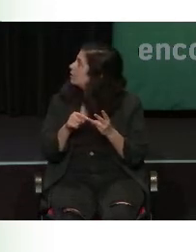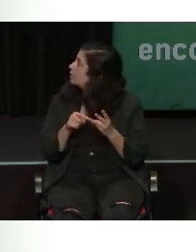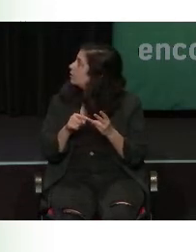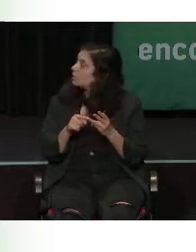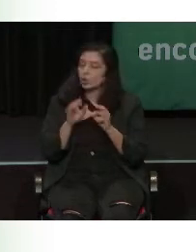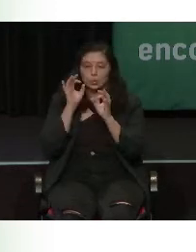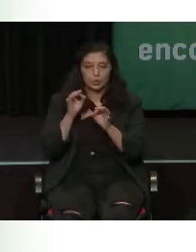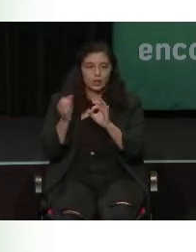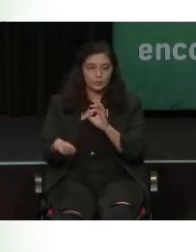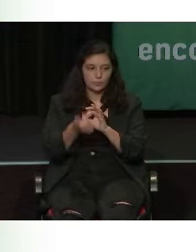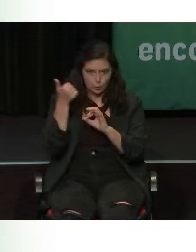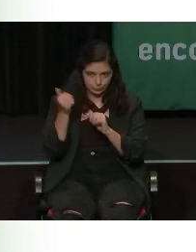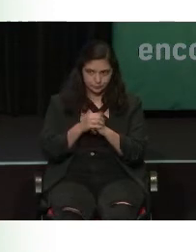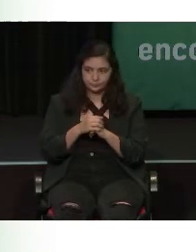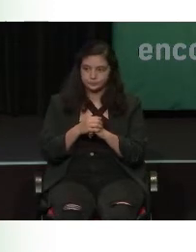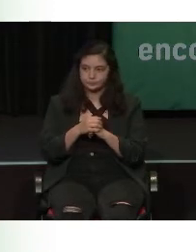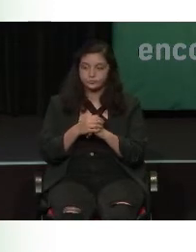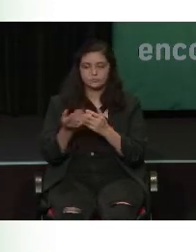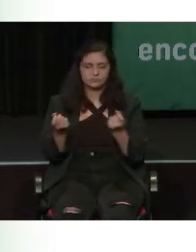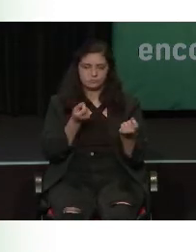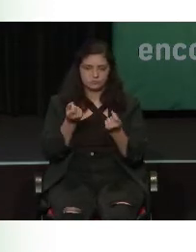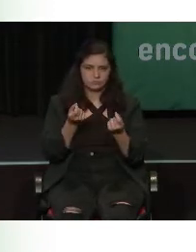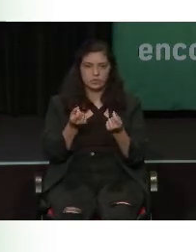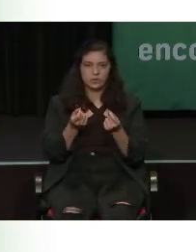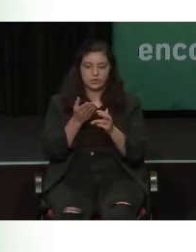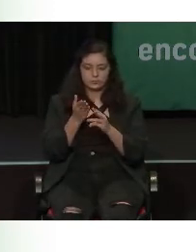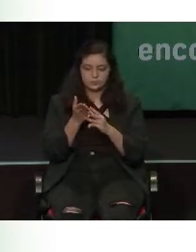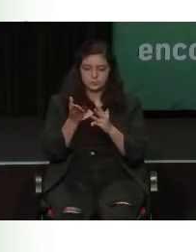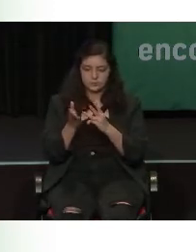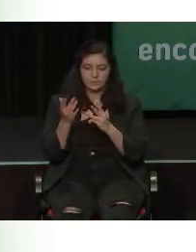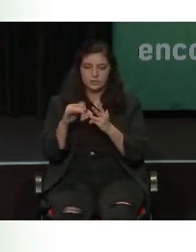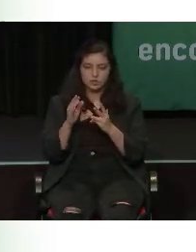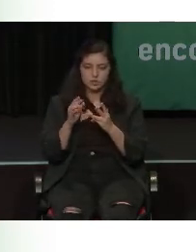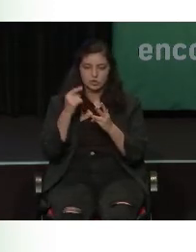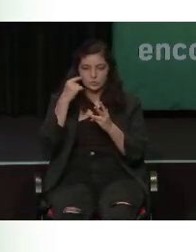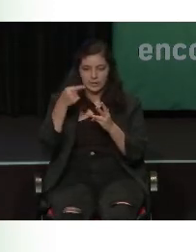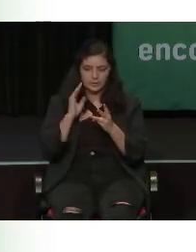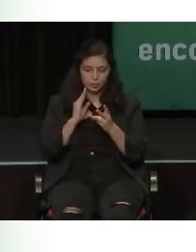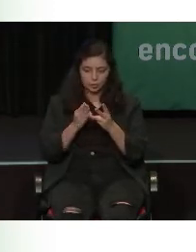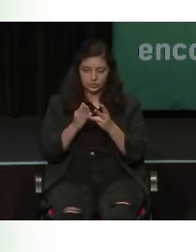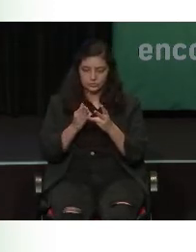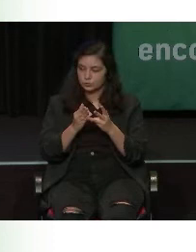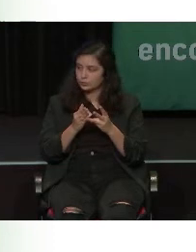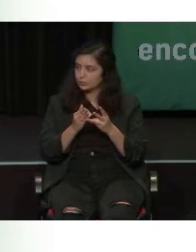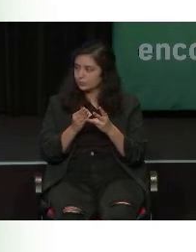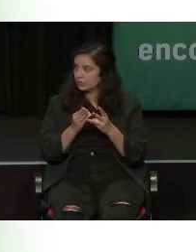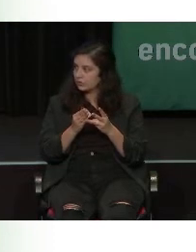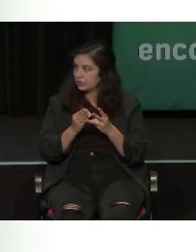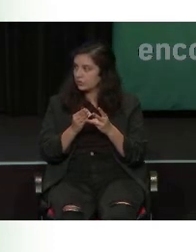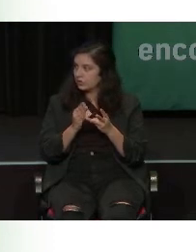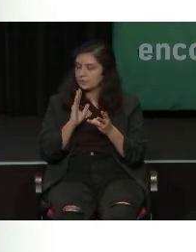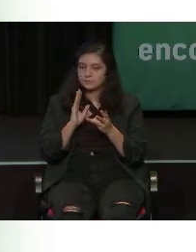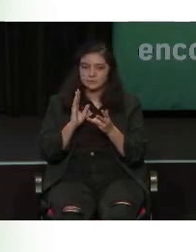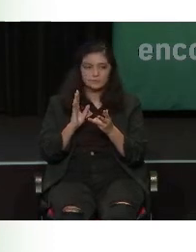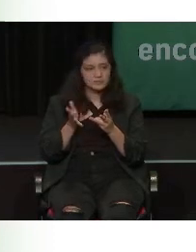treatments. And I would argue that for any of these 3, but particularly for the last one, we need to have